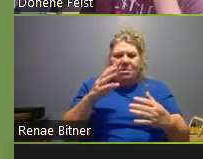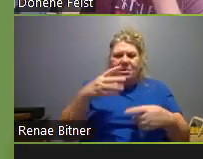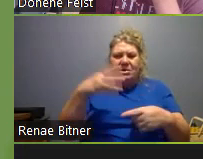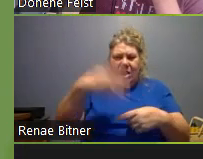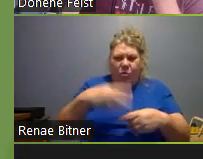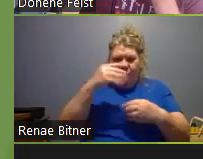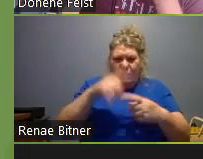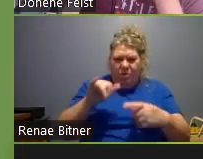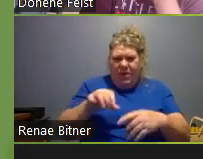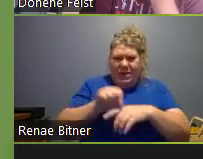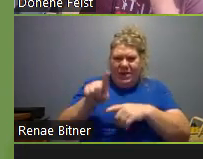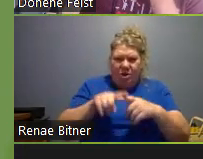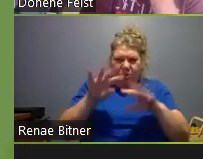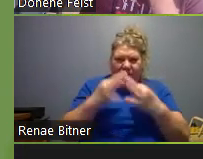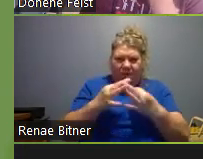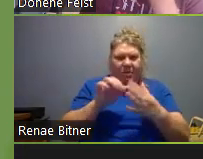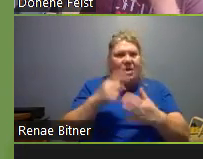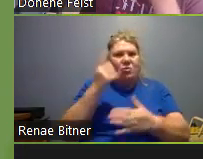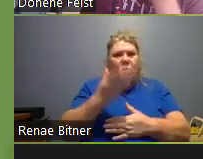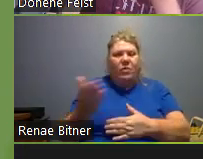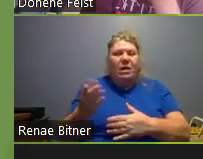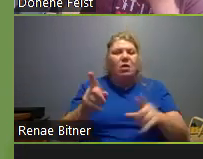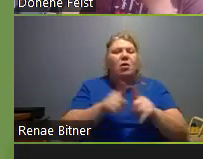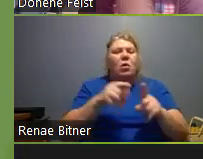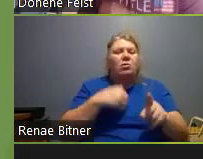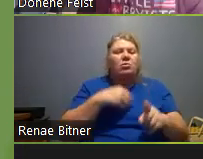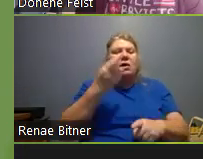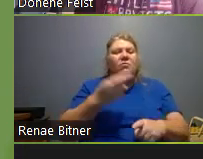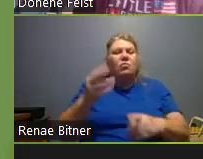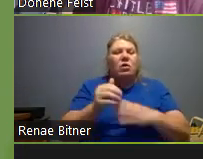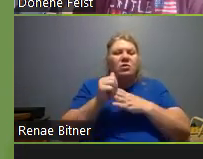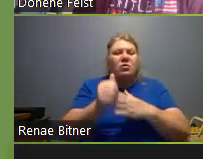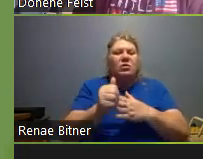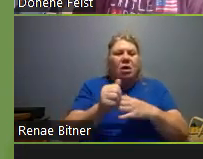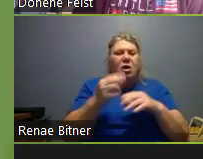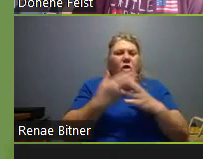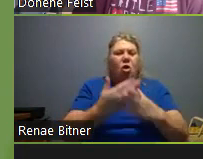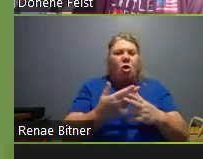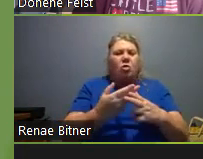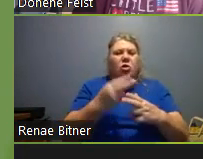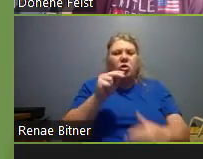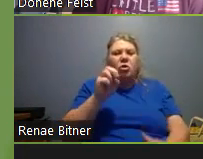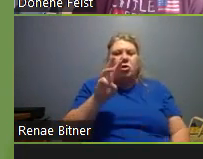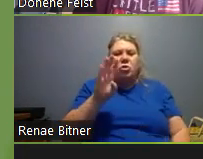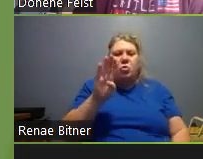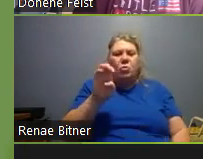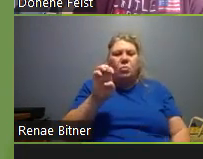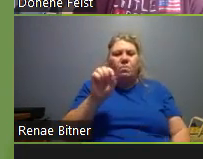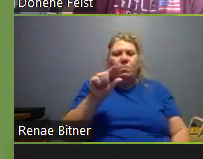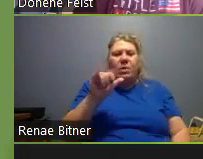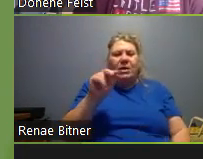them. So that's one thing. And then we also have a resource guide. It's called the New Beginnings Resource Guide, and that's just been